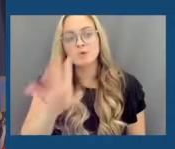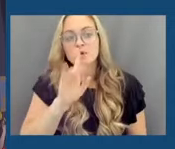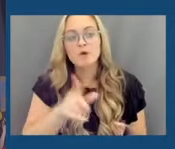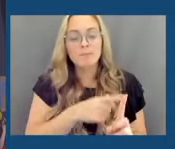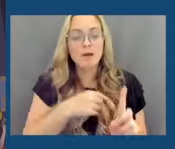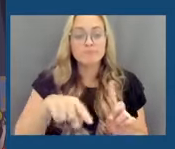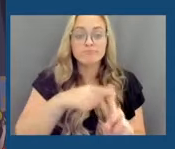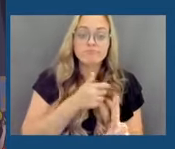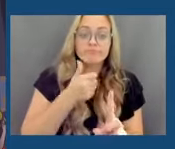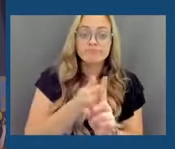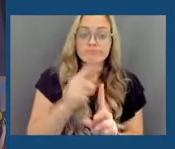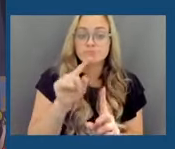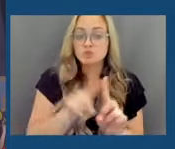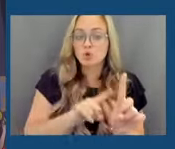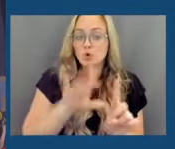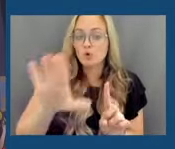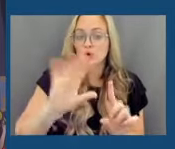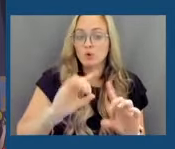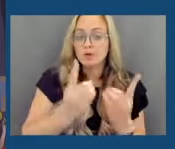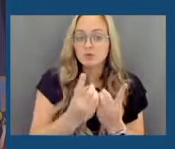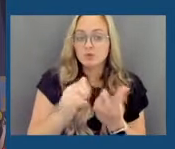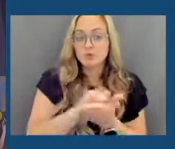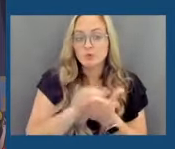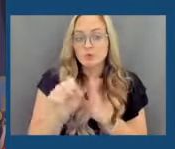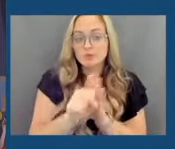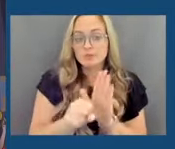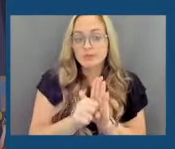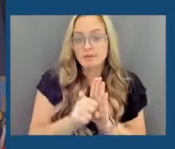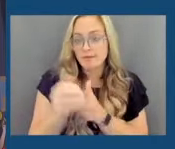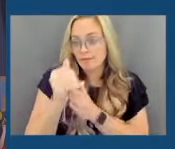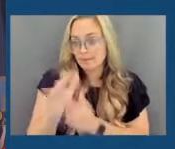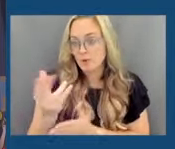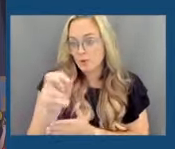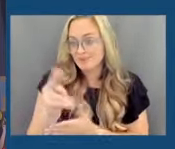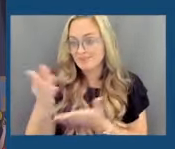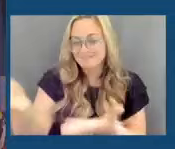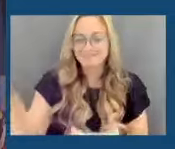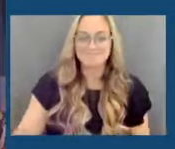STAR across her district in the state of New York. Leader Cousins.